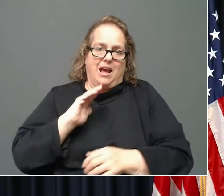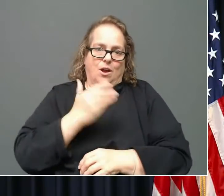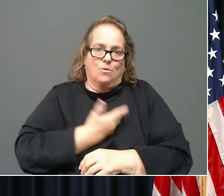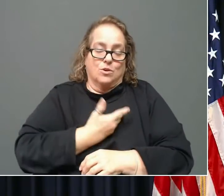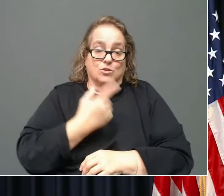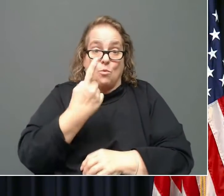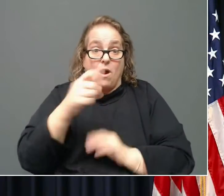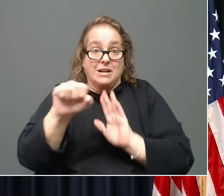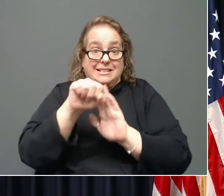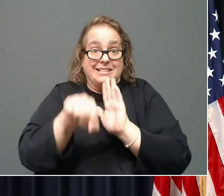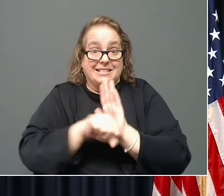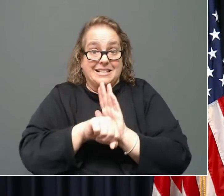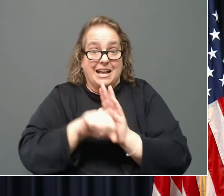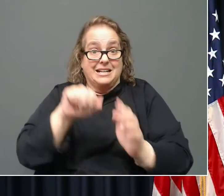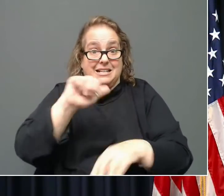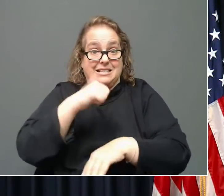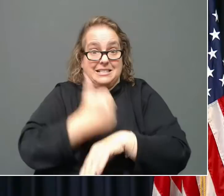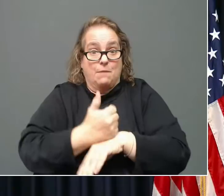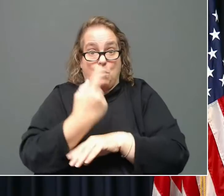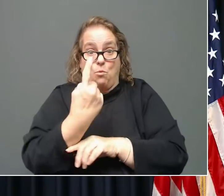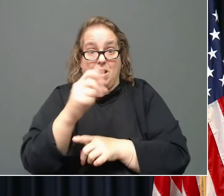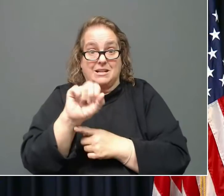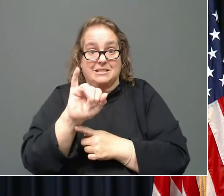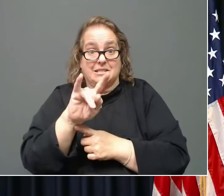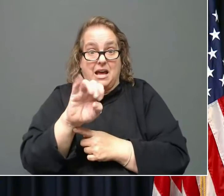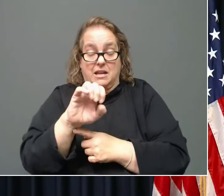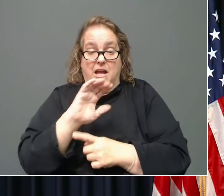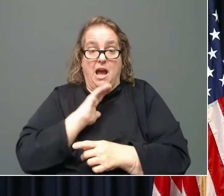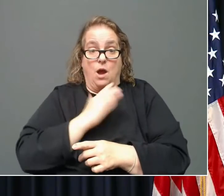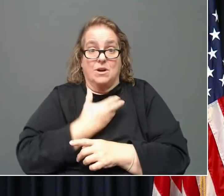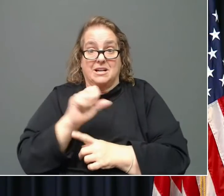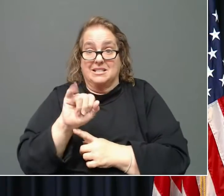people try to get on it and it goes down could